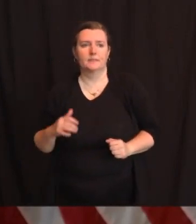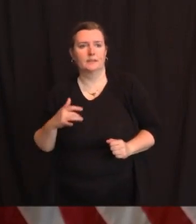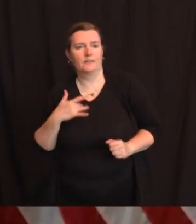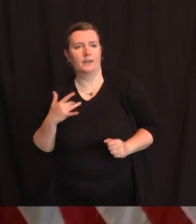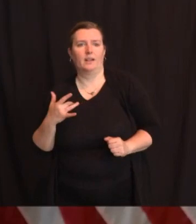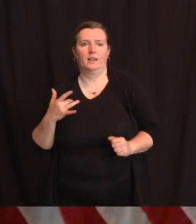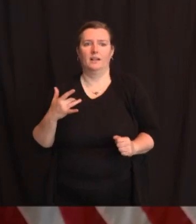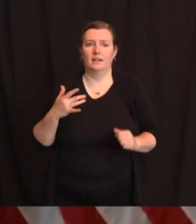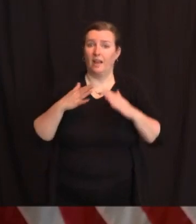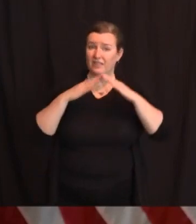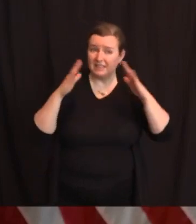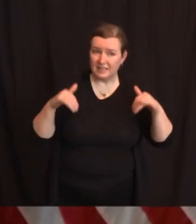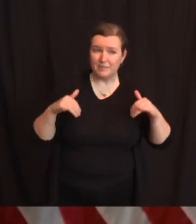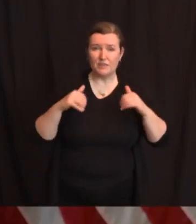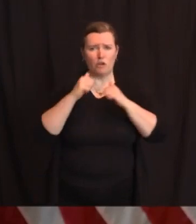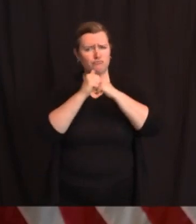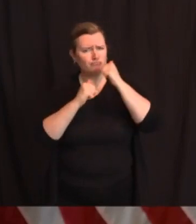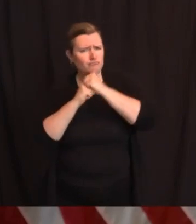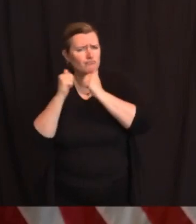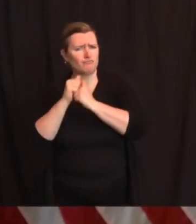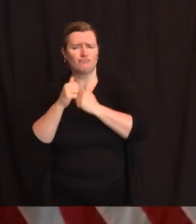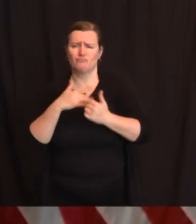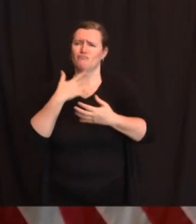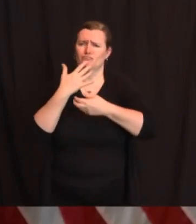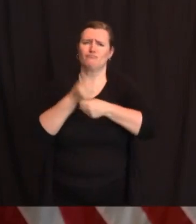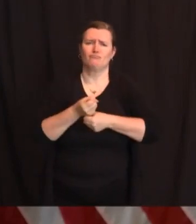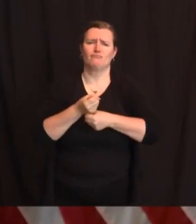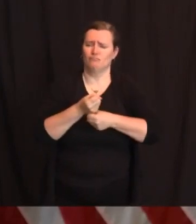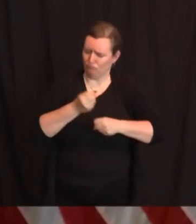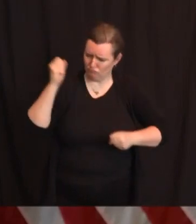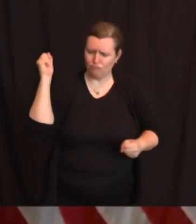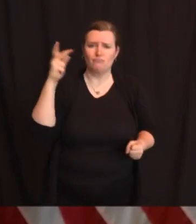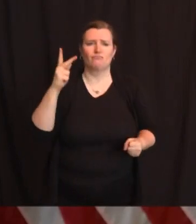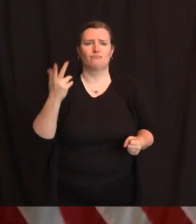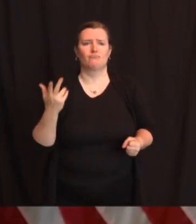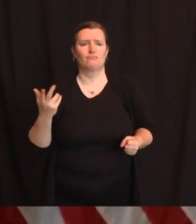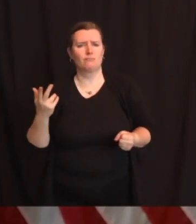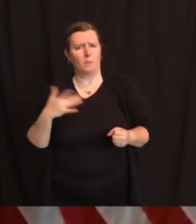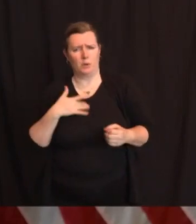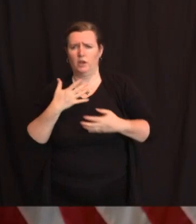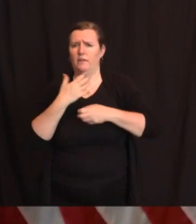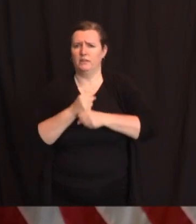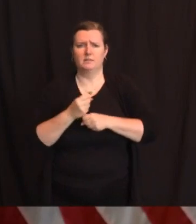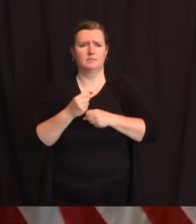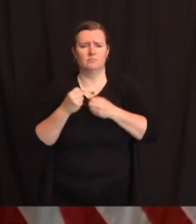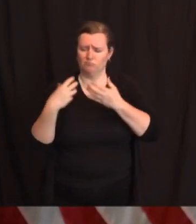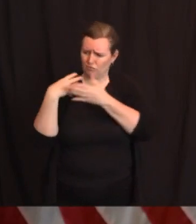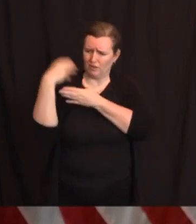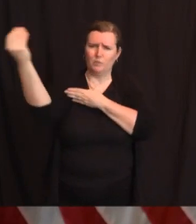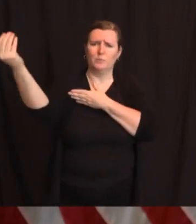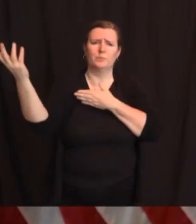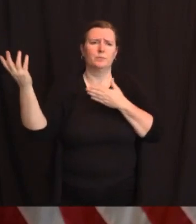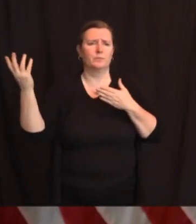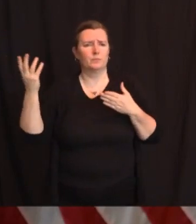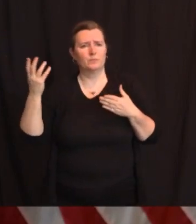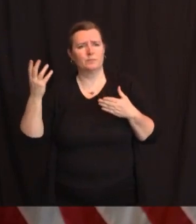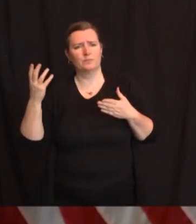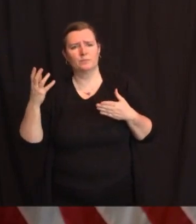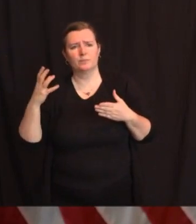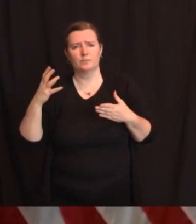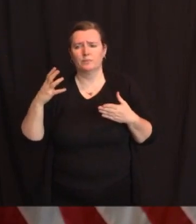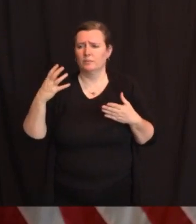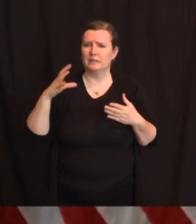you had that in place, I feel, you know what, I'm good on going to the county parks. I hope we'll have guidance sooner